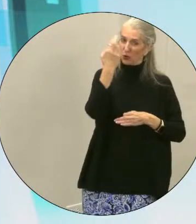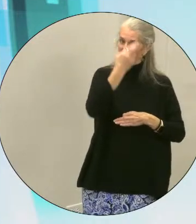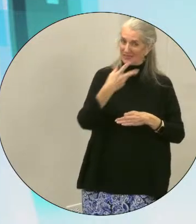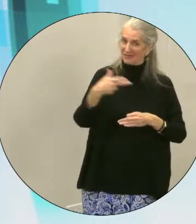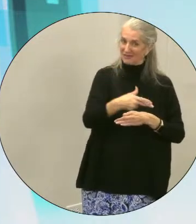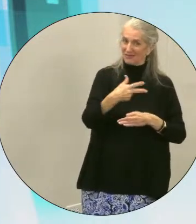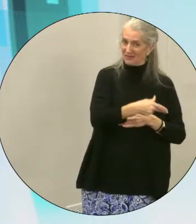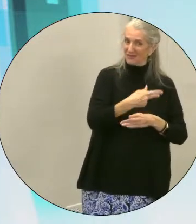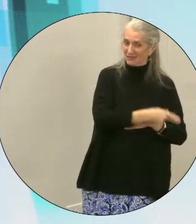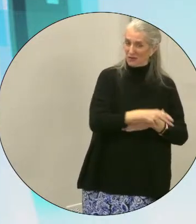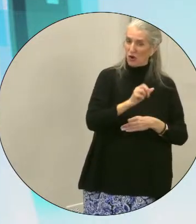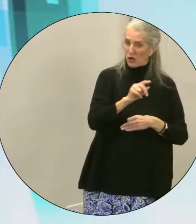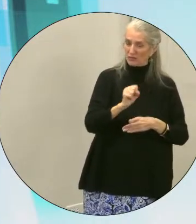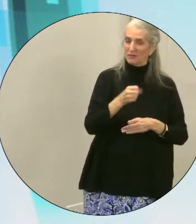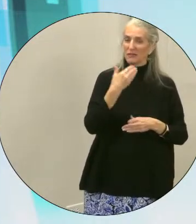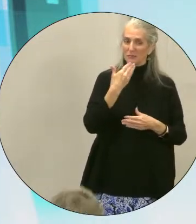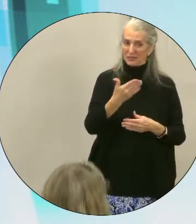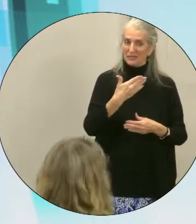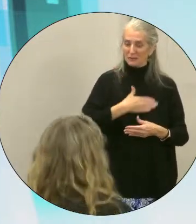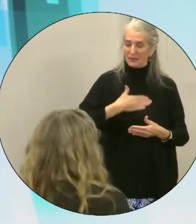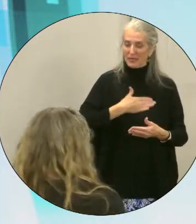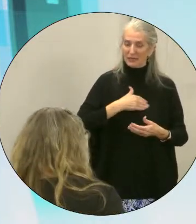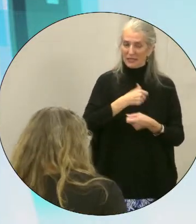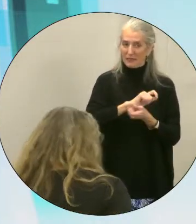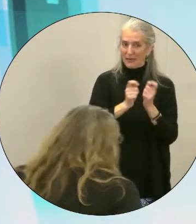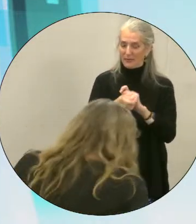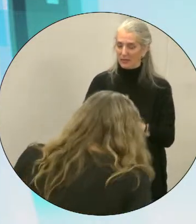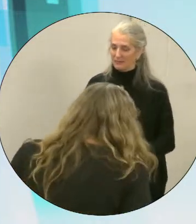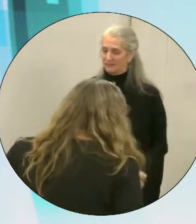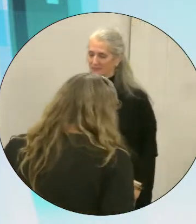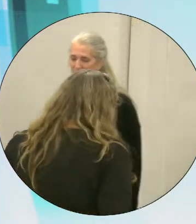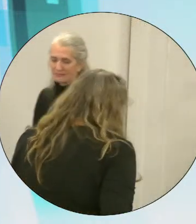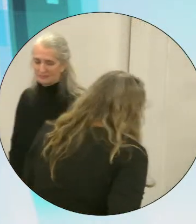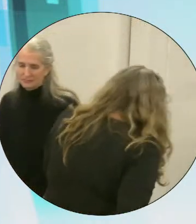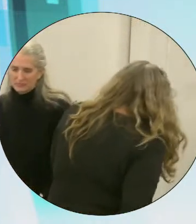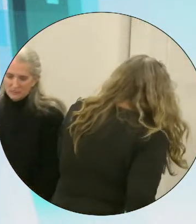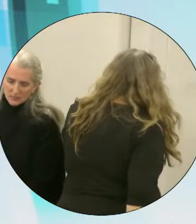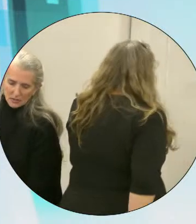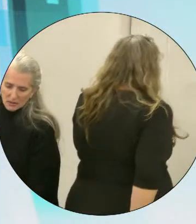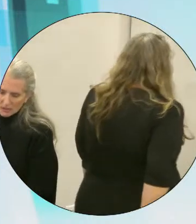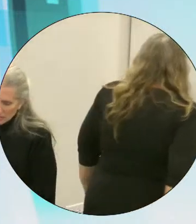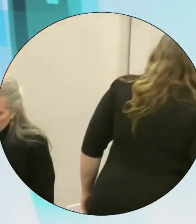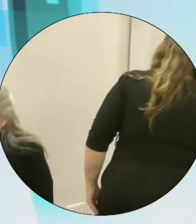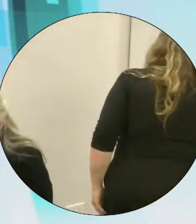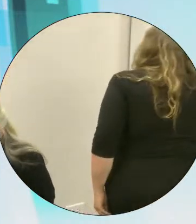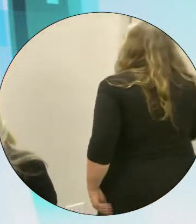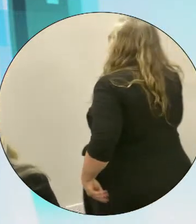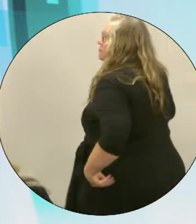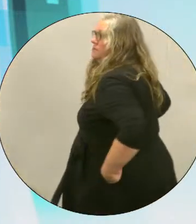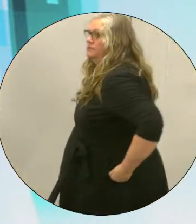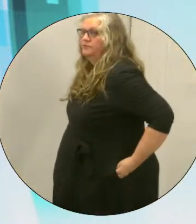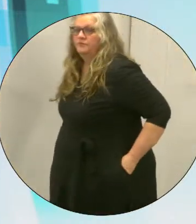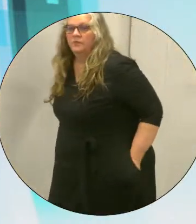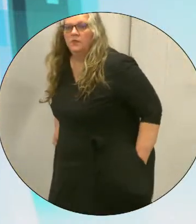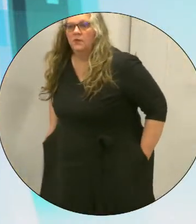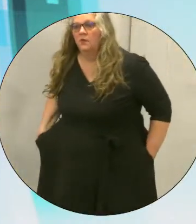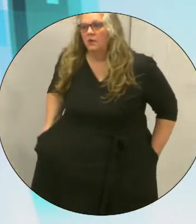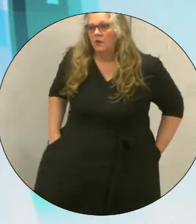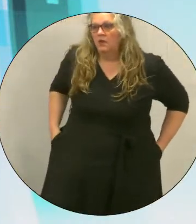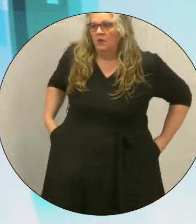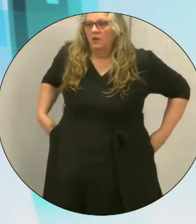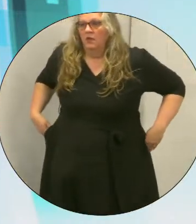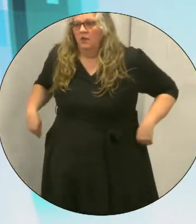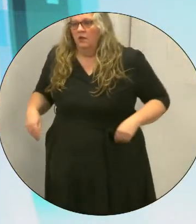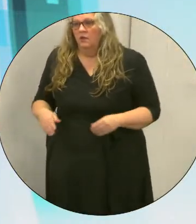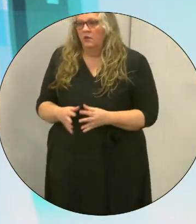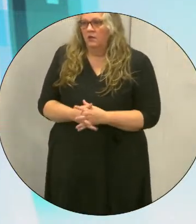on 4113. Thank you. Thank you. Barbara, please proceed. After her is David Owen. If you could make your way